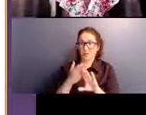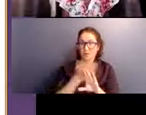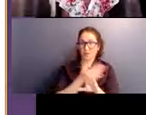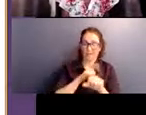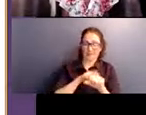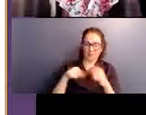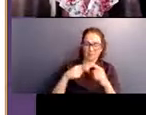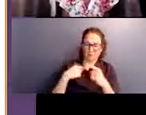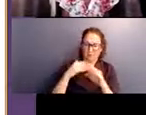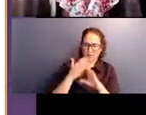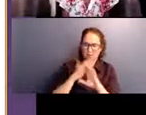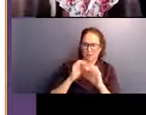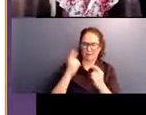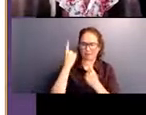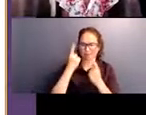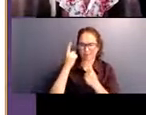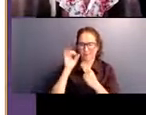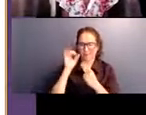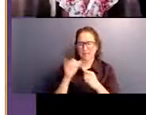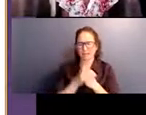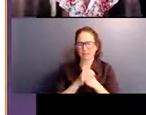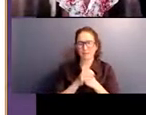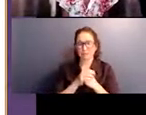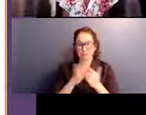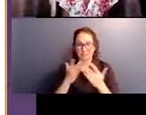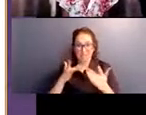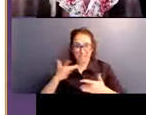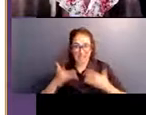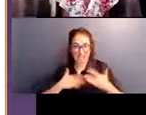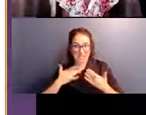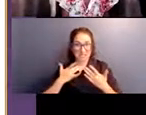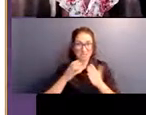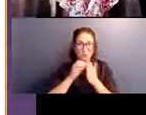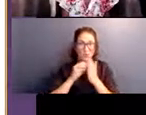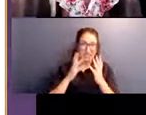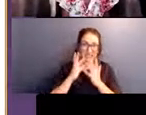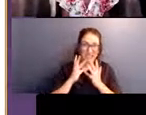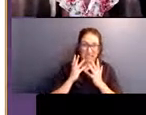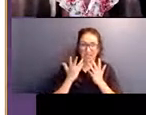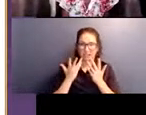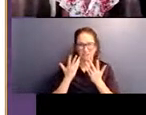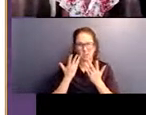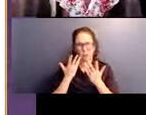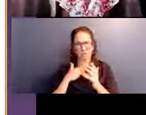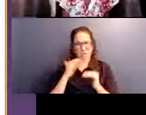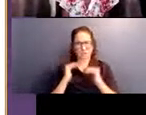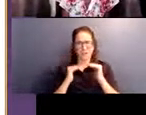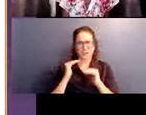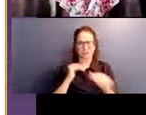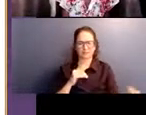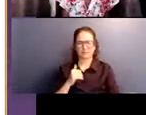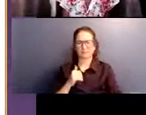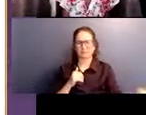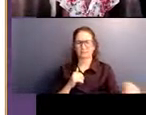had a music class. Were they excited? Were they sad? Were they fairly balanced emotionally?